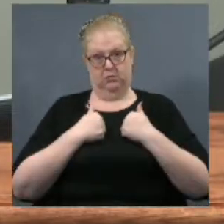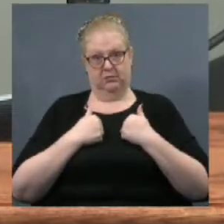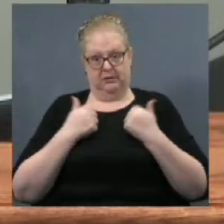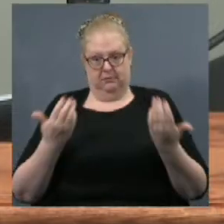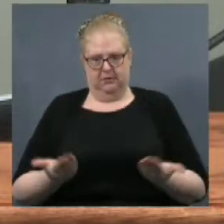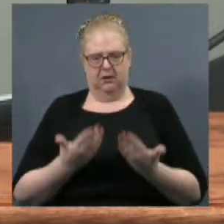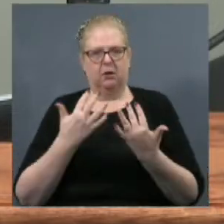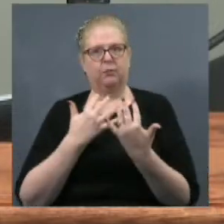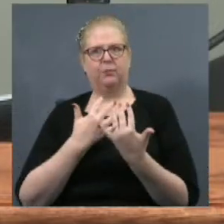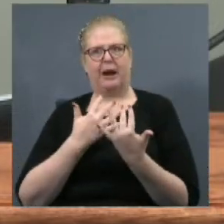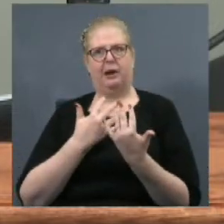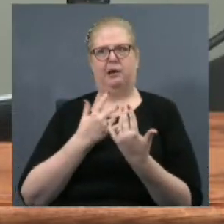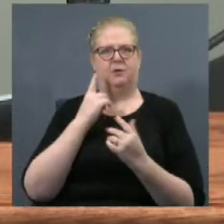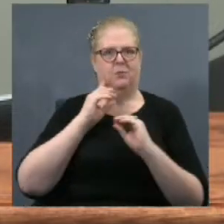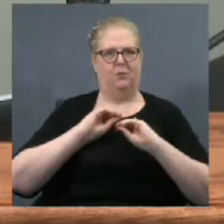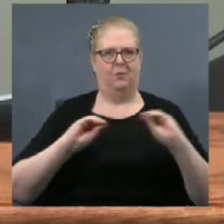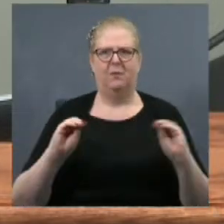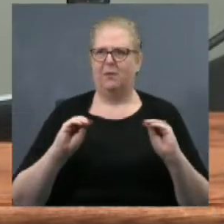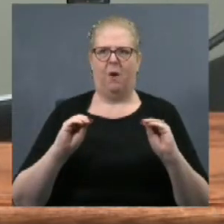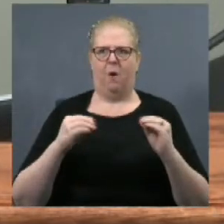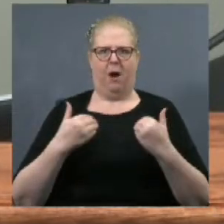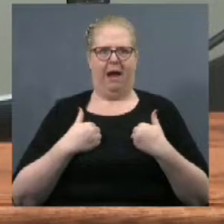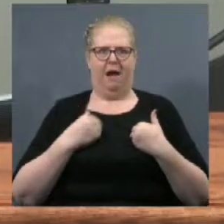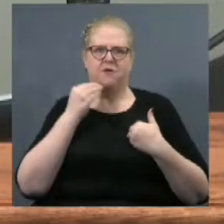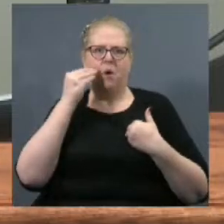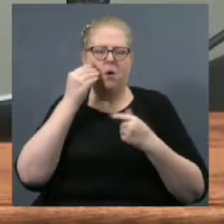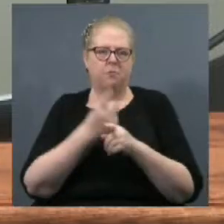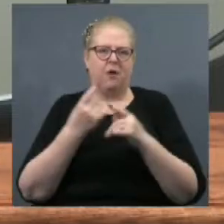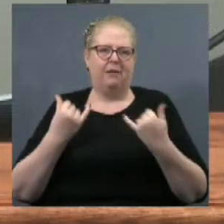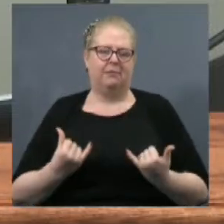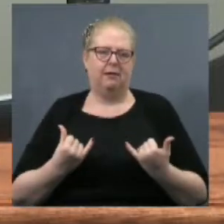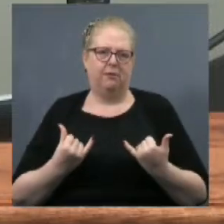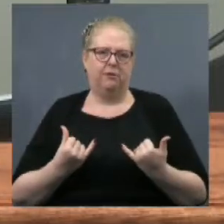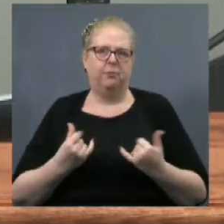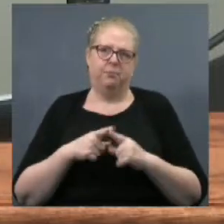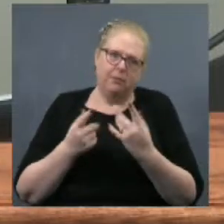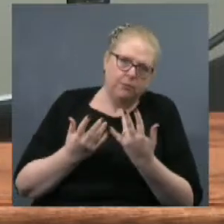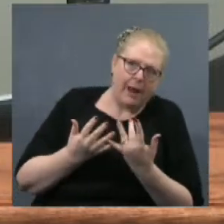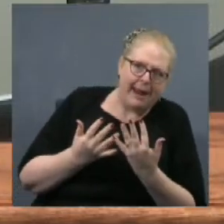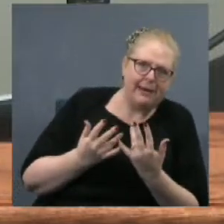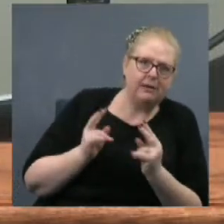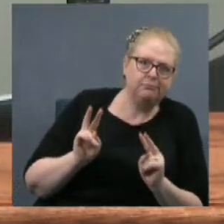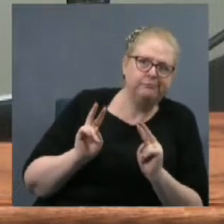home. And it contributes to potential